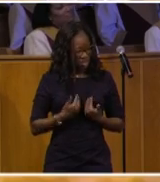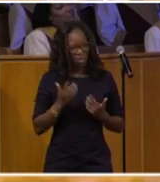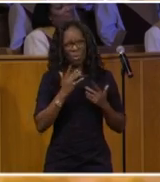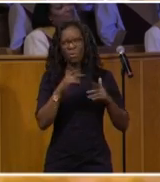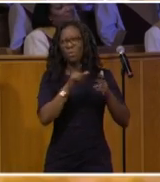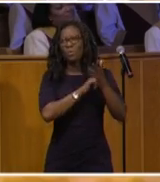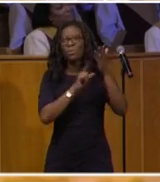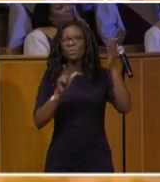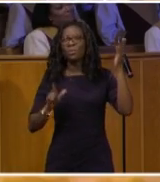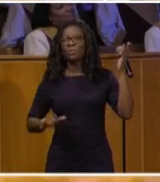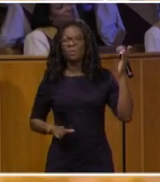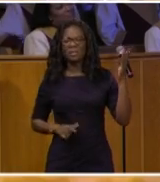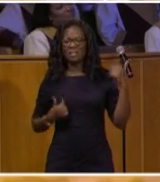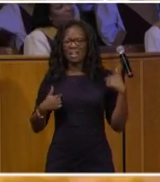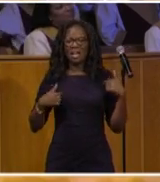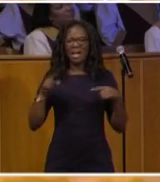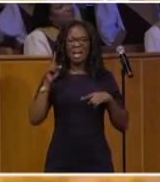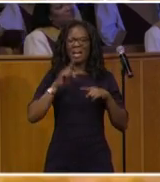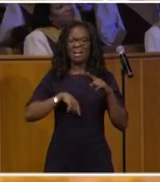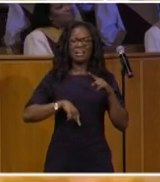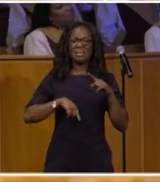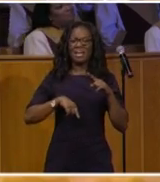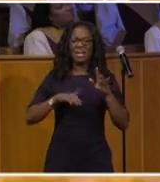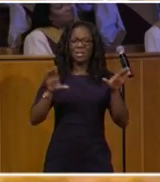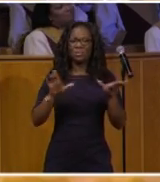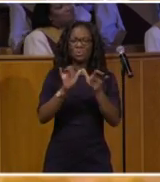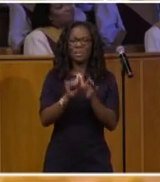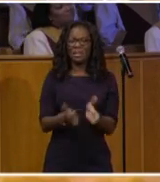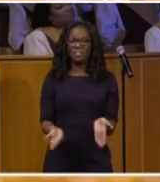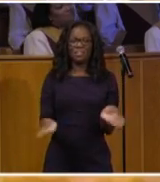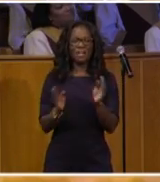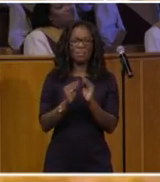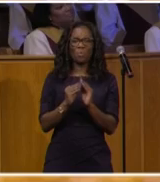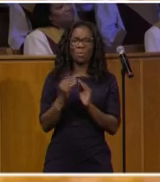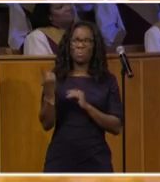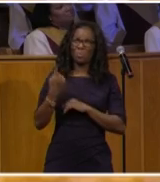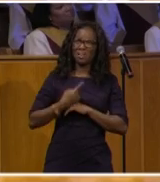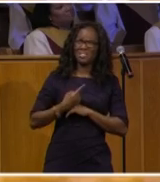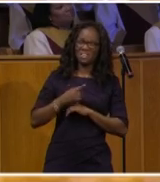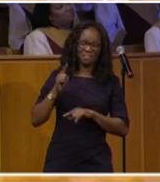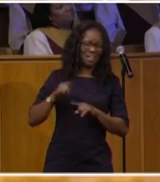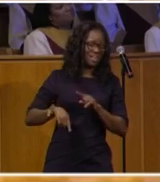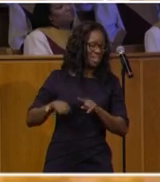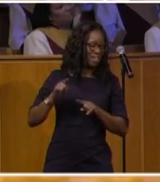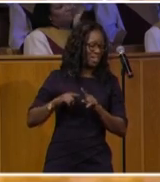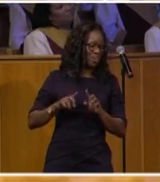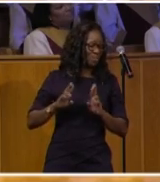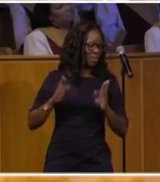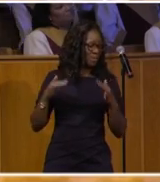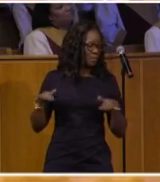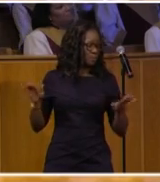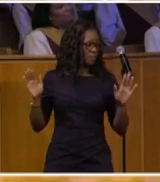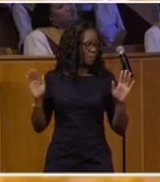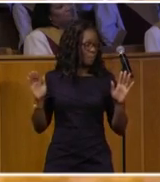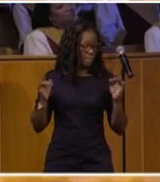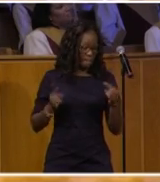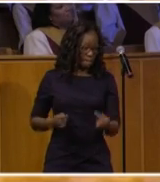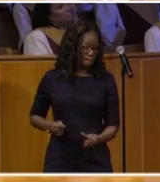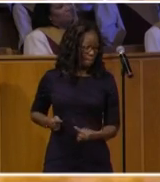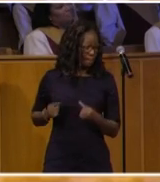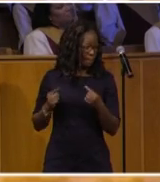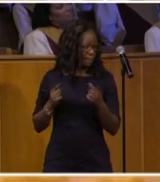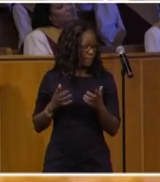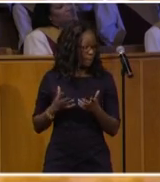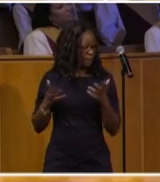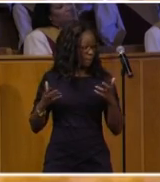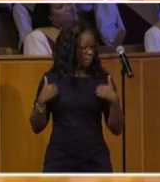Lord, I can't make it one more day. I can't do it. I've struggled so hard